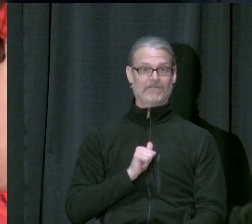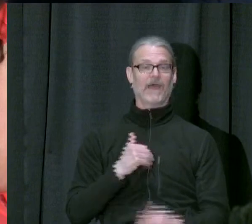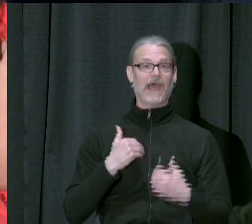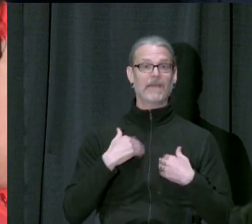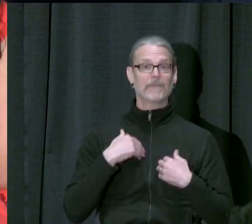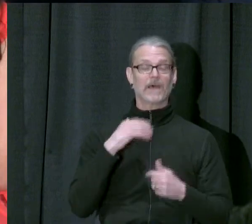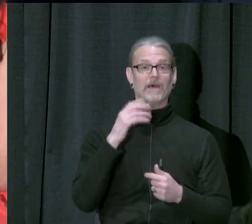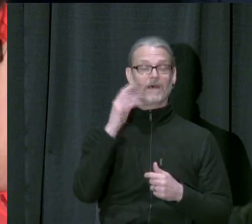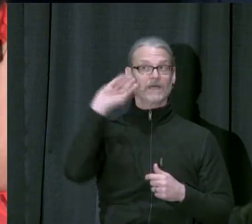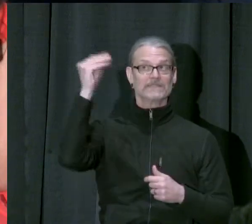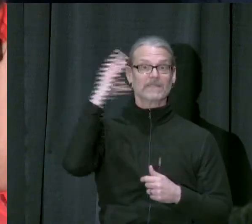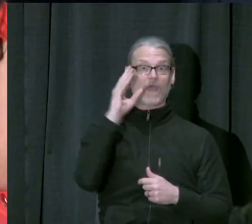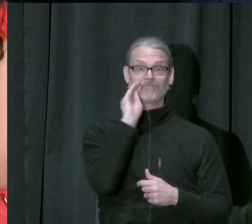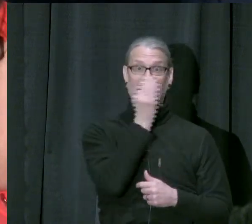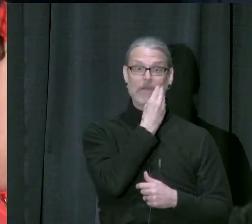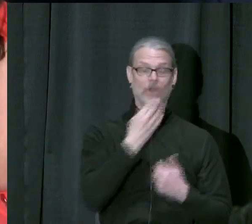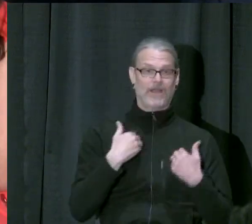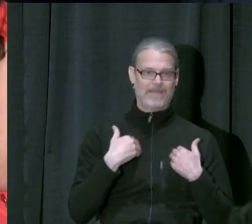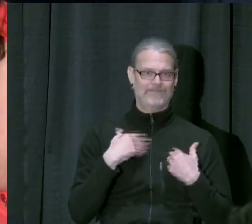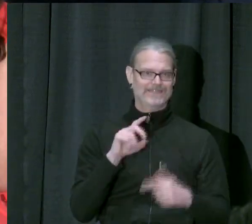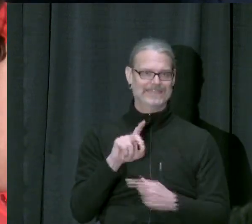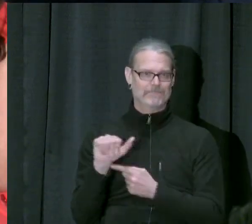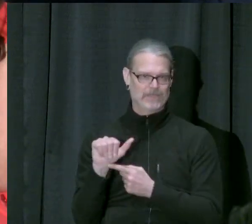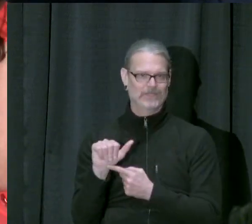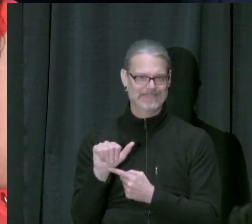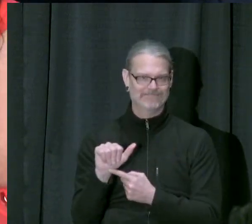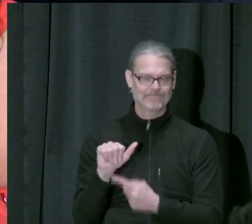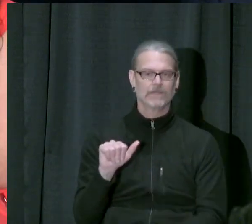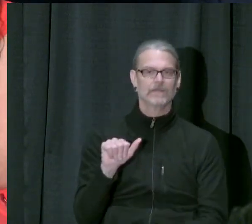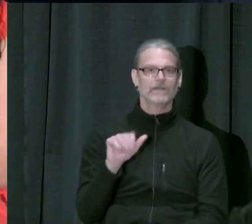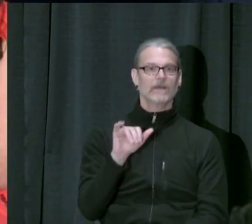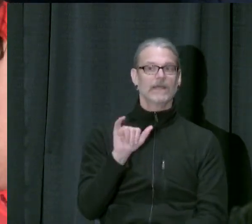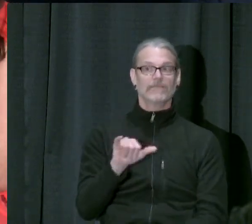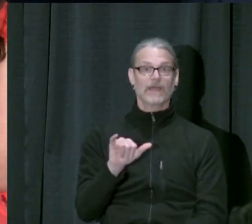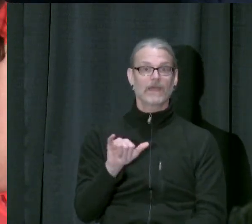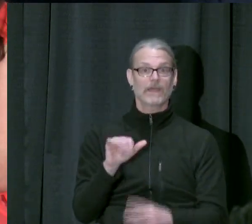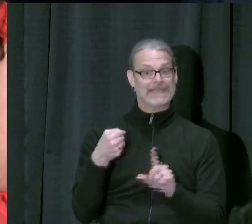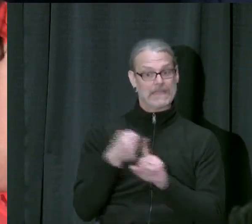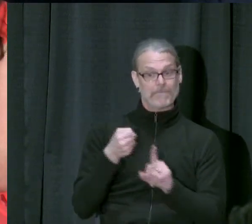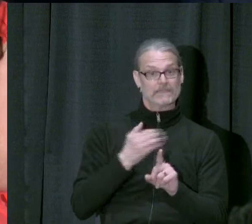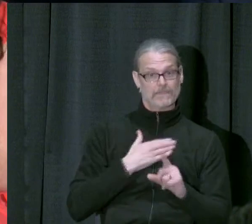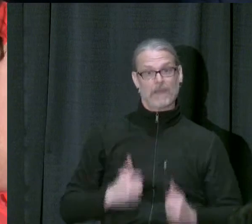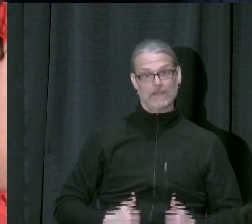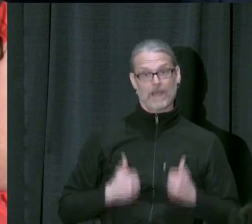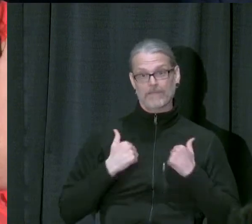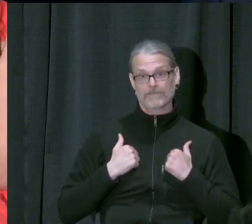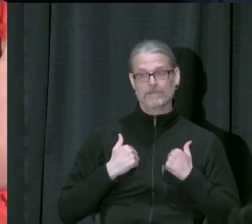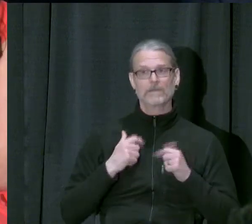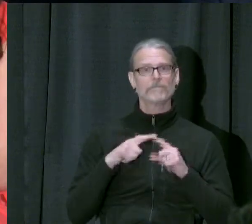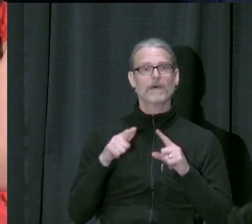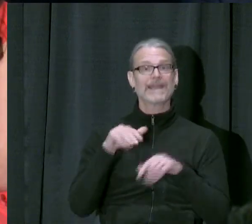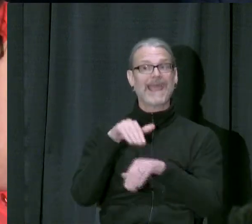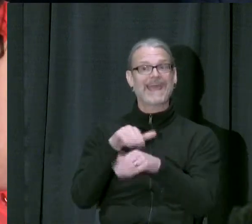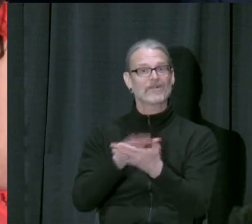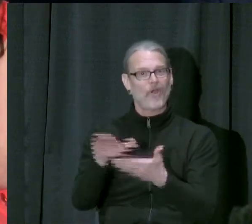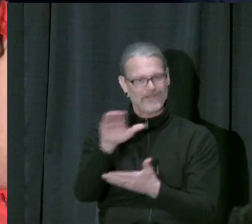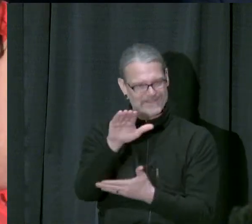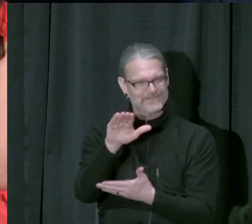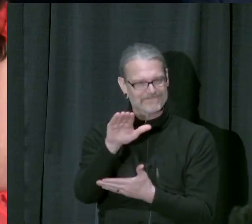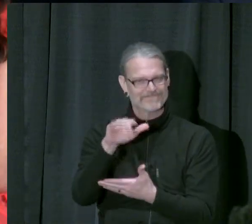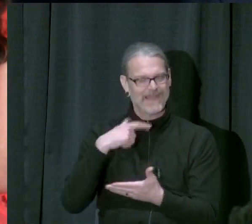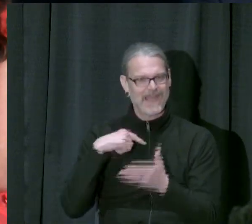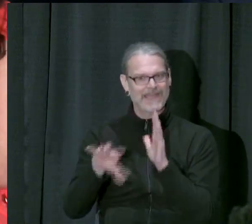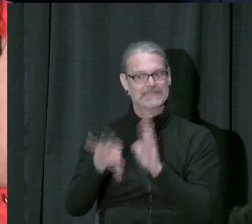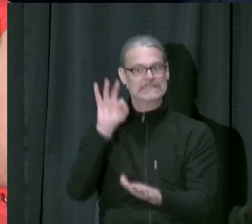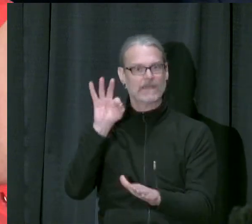so I have invisible disability. And it has had an impact in my life, but it was only at university that I discovered that